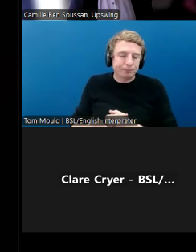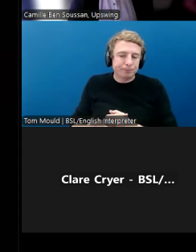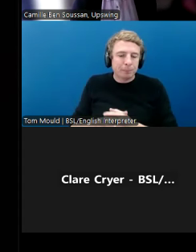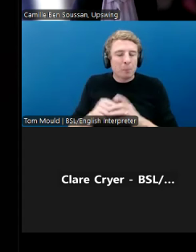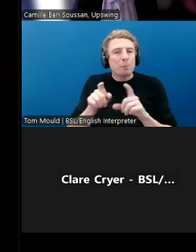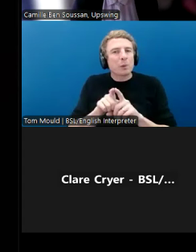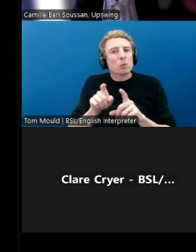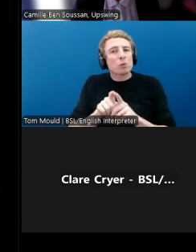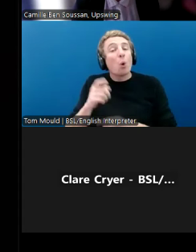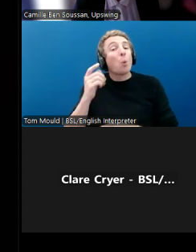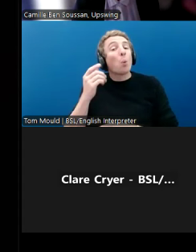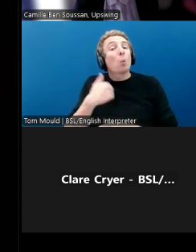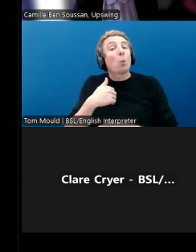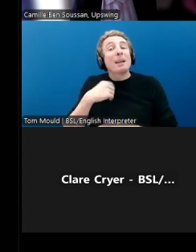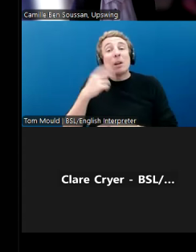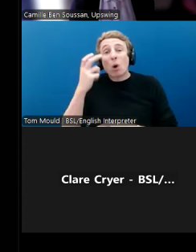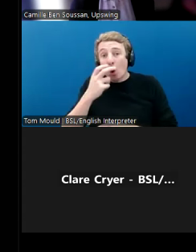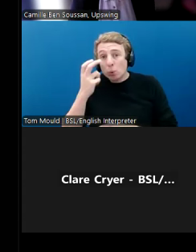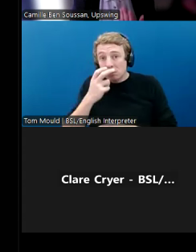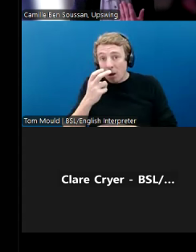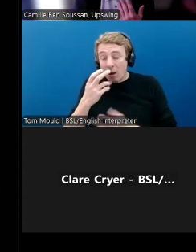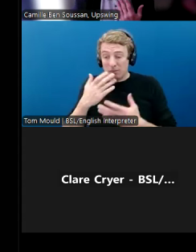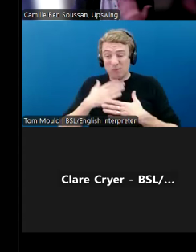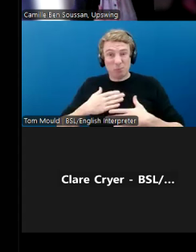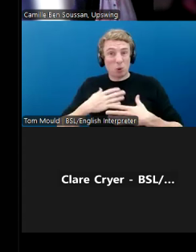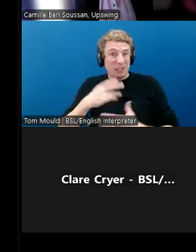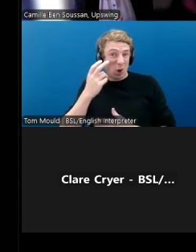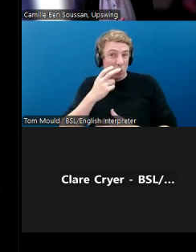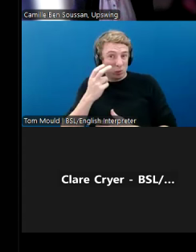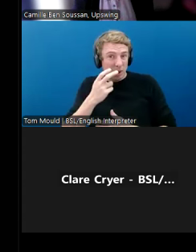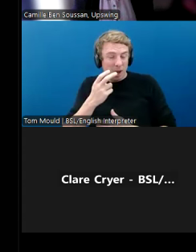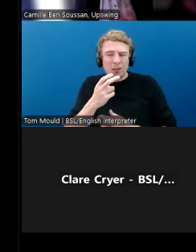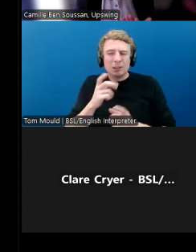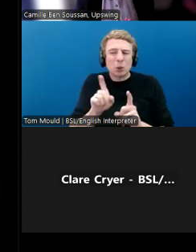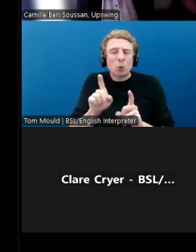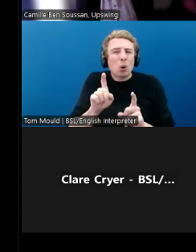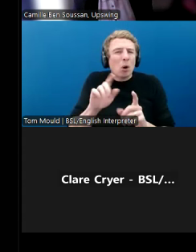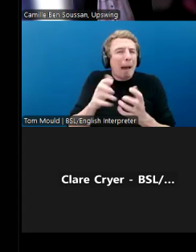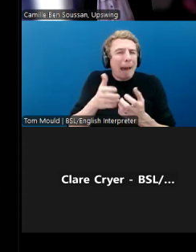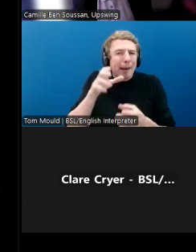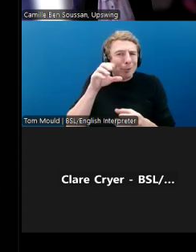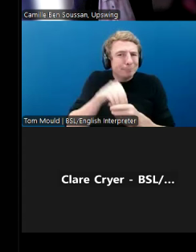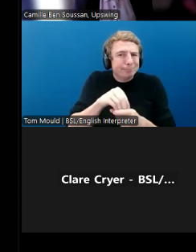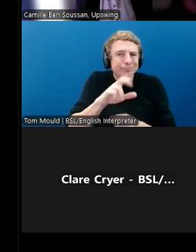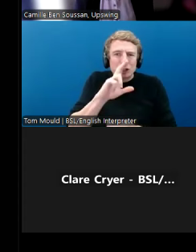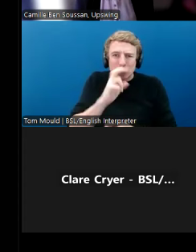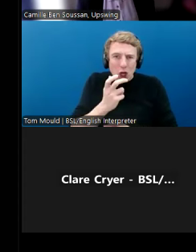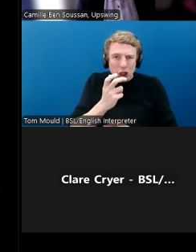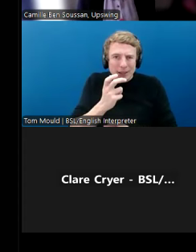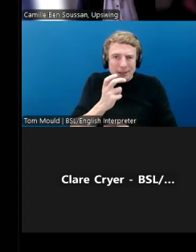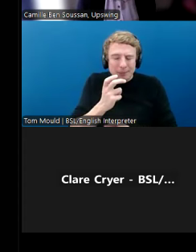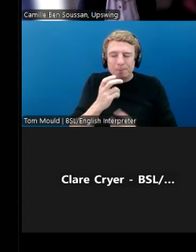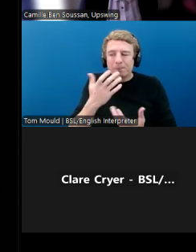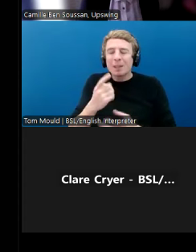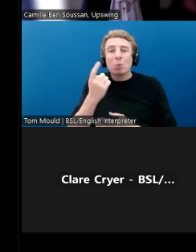older bodies might be. So we went on to make other work, a collaborative film called Falling and Flying